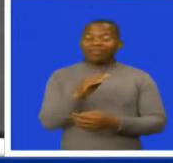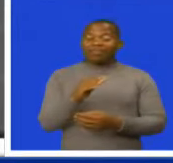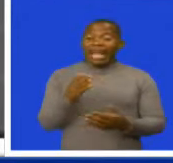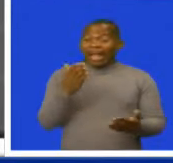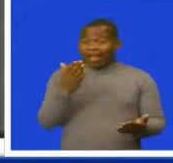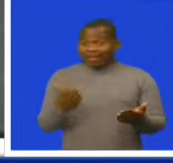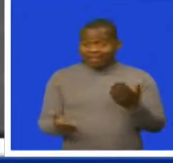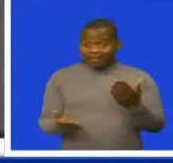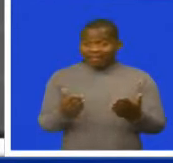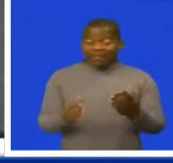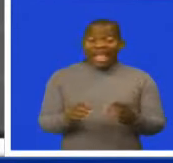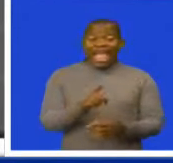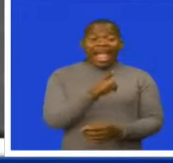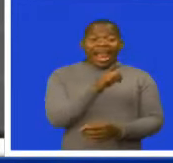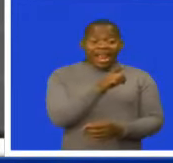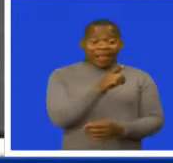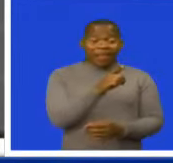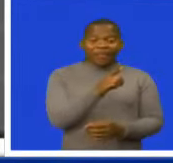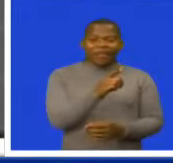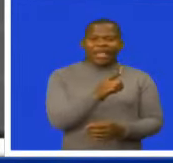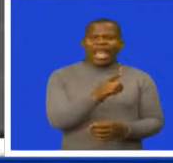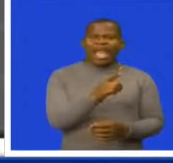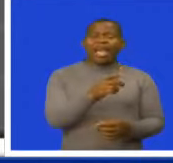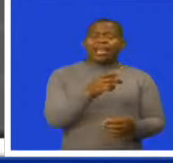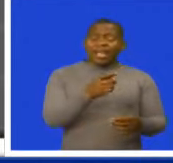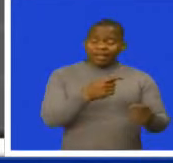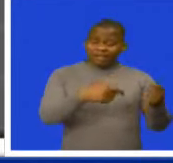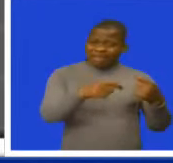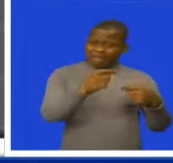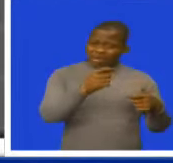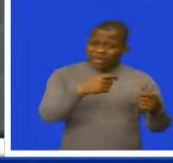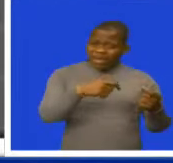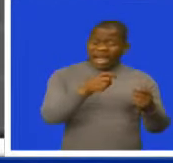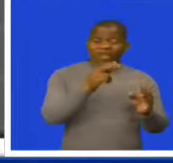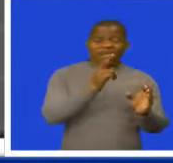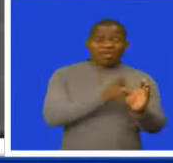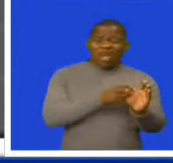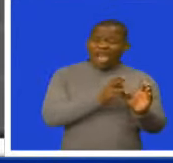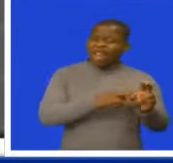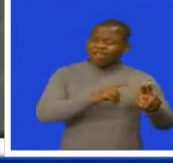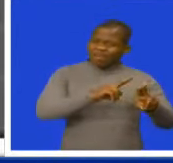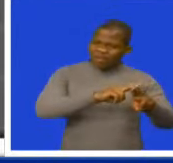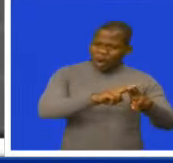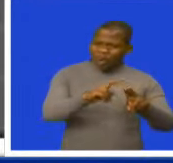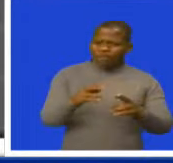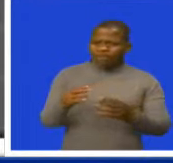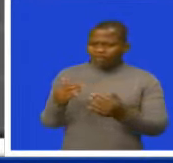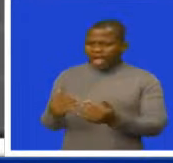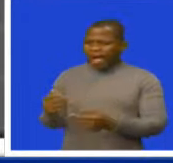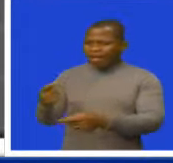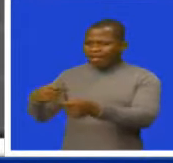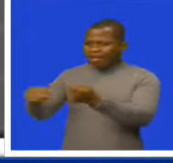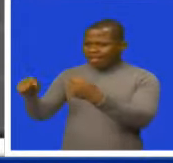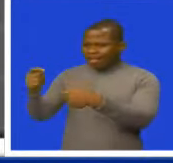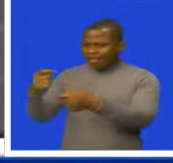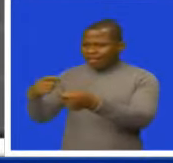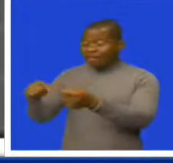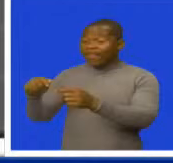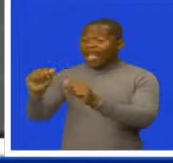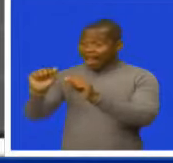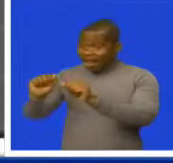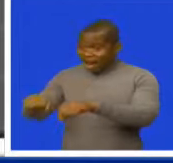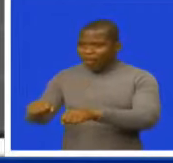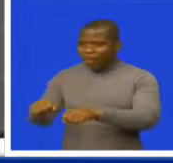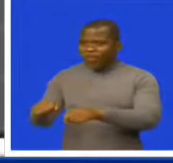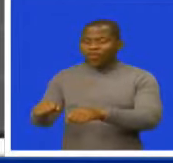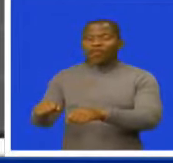lokungesikhathi tshwala bungathengiswa naloku sebuthengiswa umehluko wetinombolo talabathole lo mkhuhlane